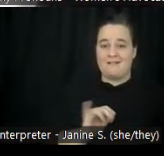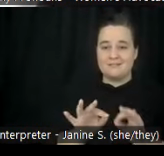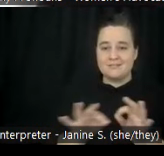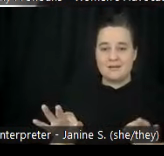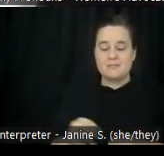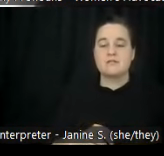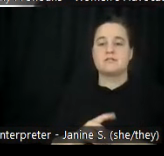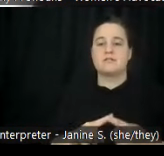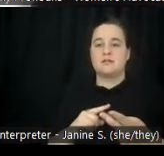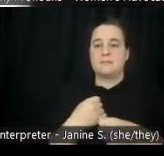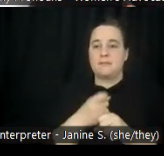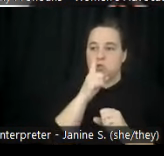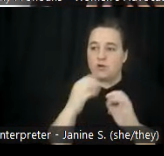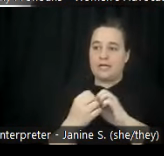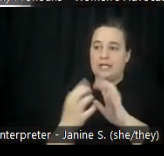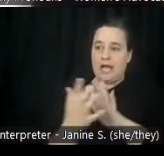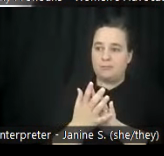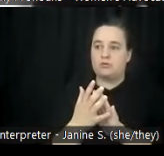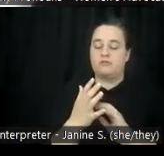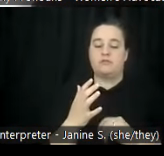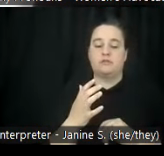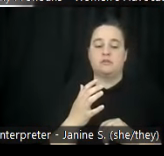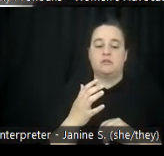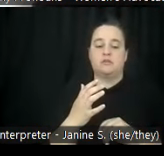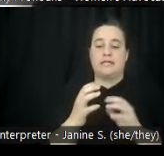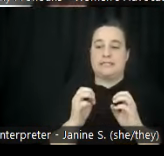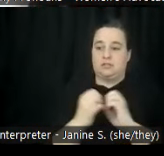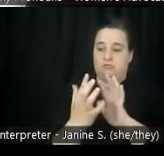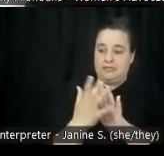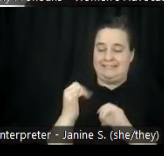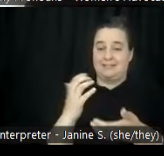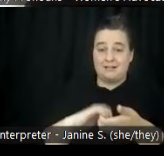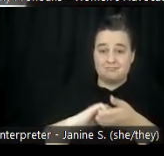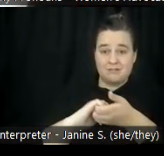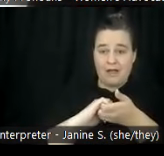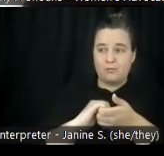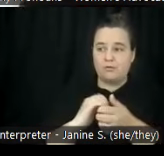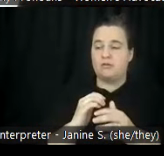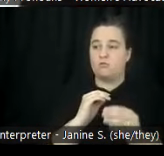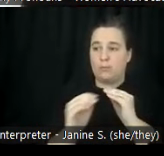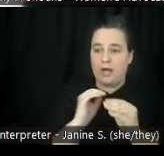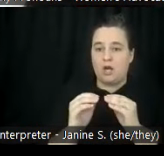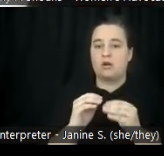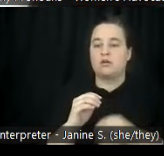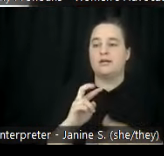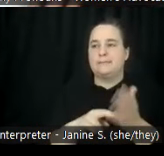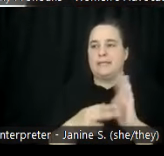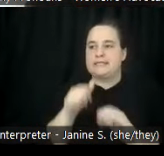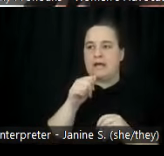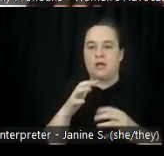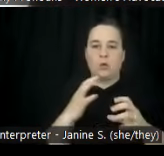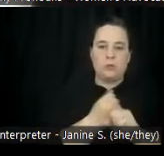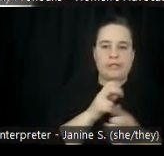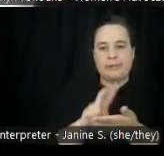statements, and really making sure the conflict is collaborative, reparative, and open, rather than trying to make it something that one person can